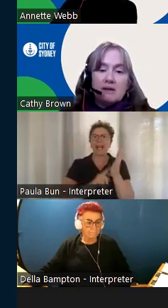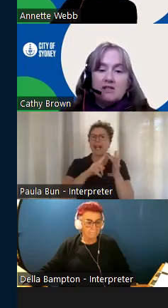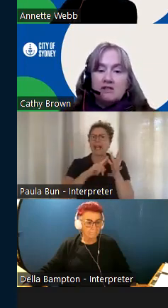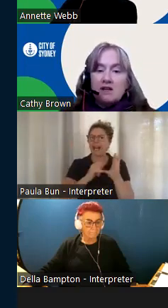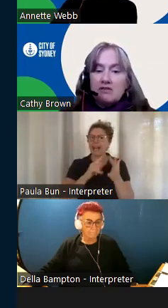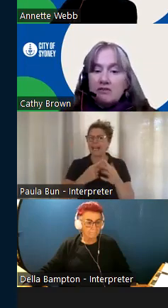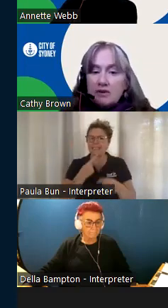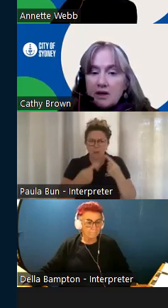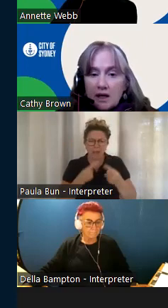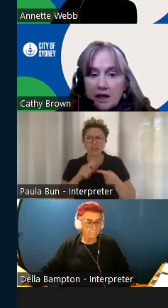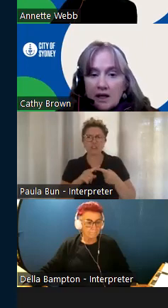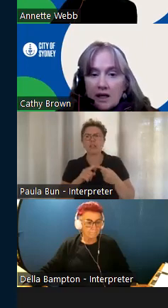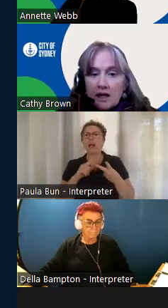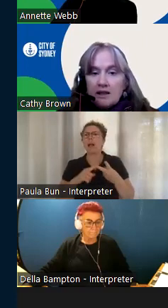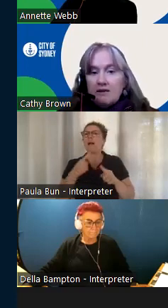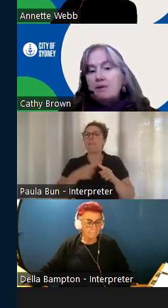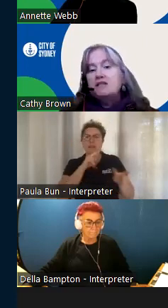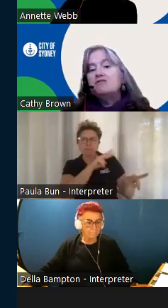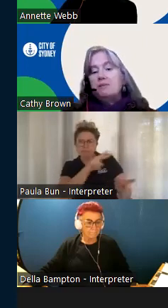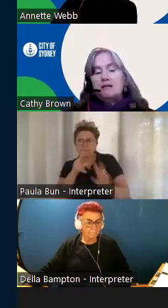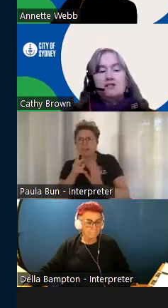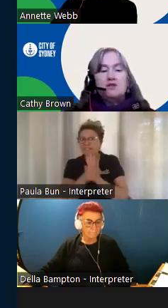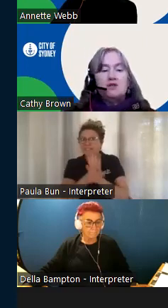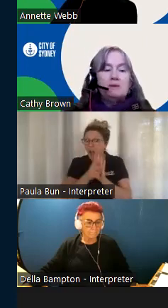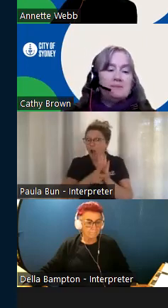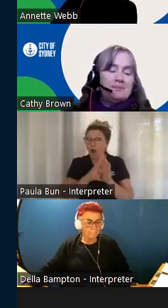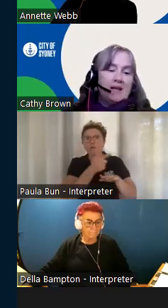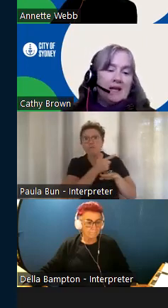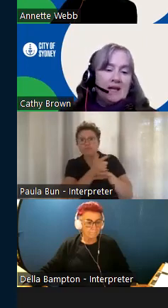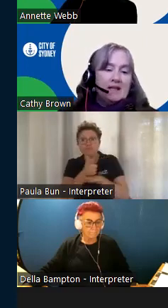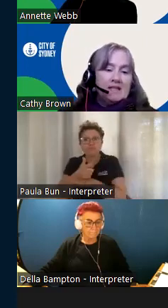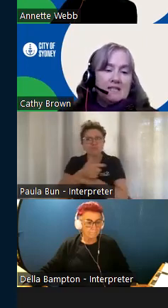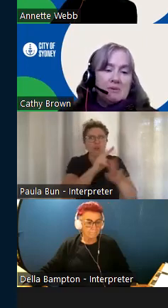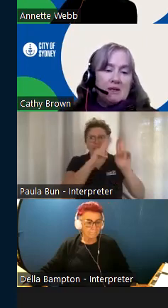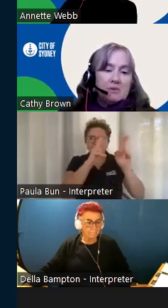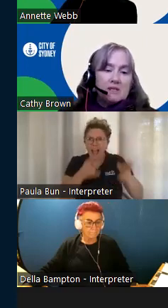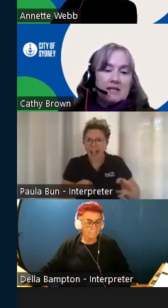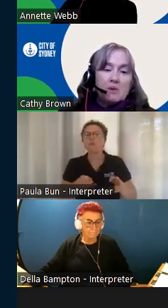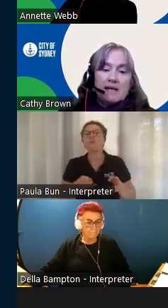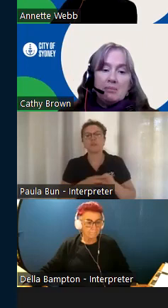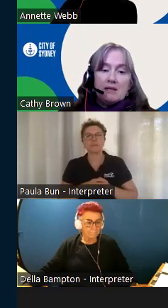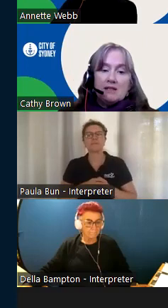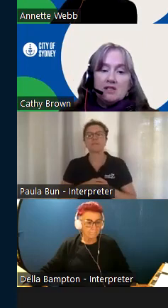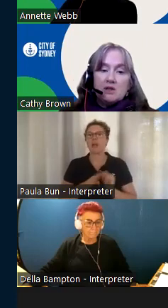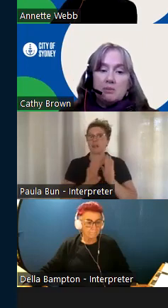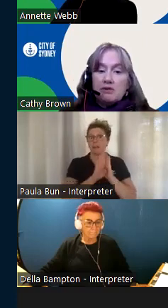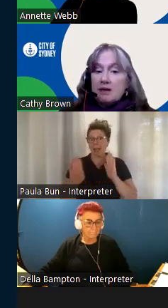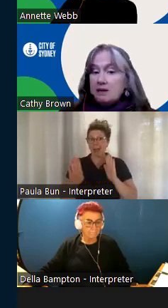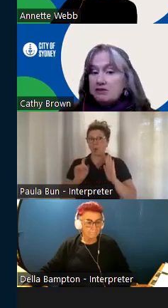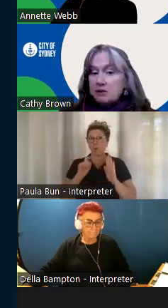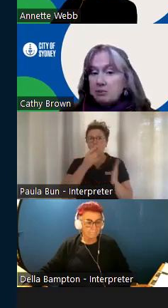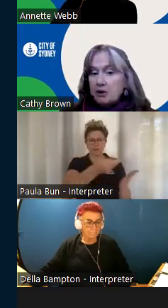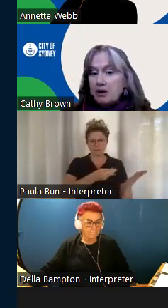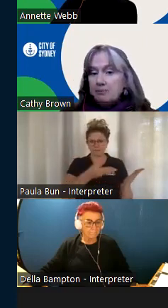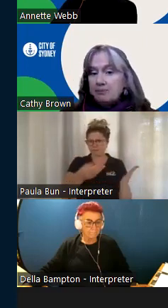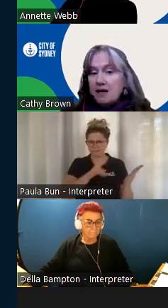this information in the information for applicants document. The assessment panel will select one applicant who will be